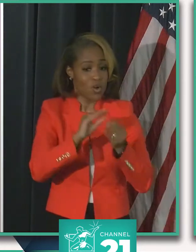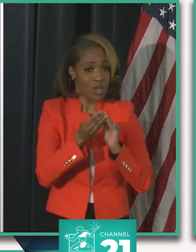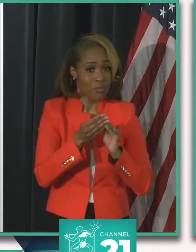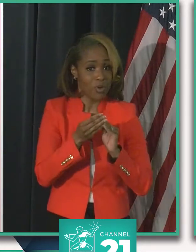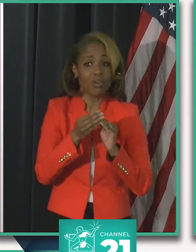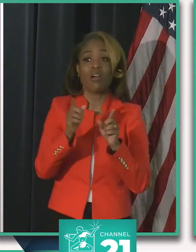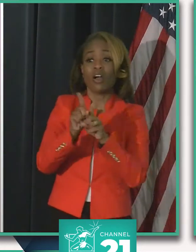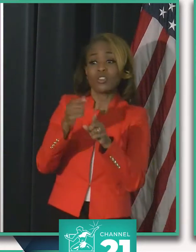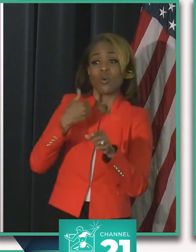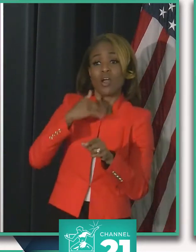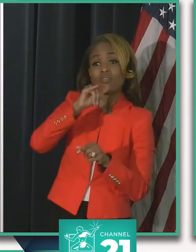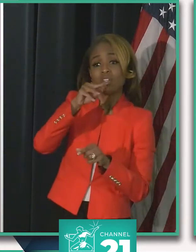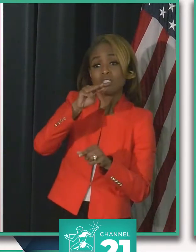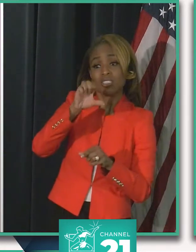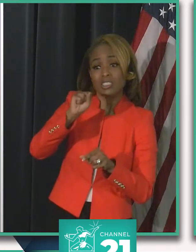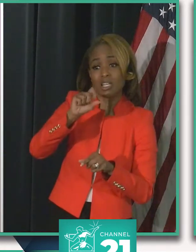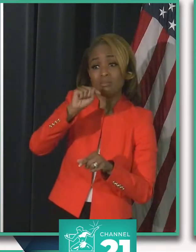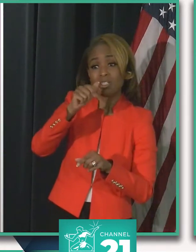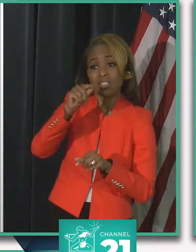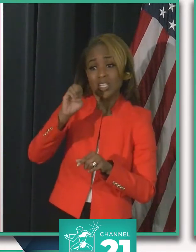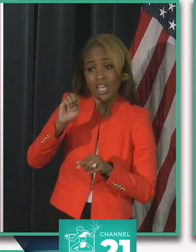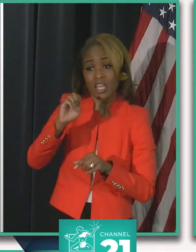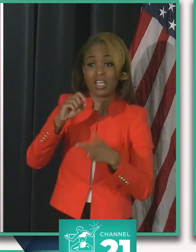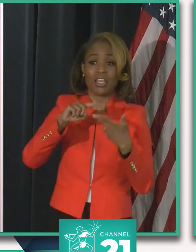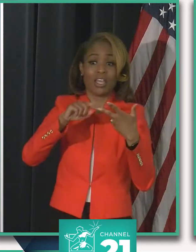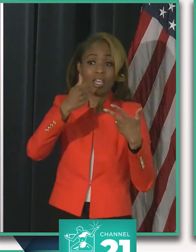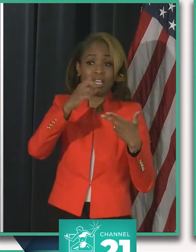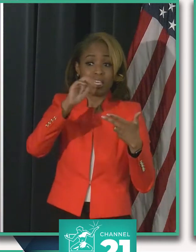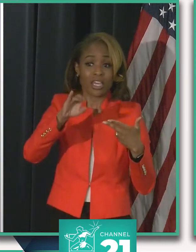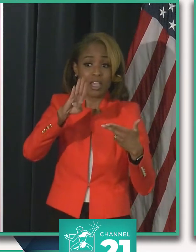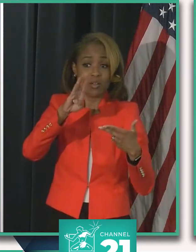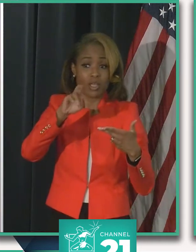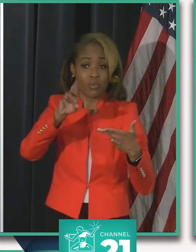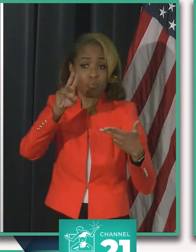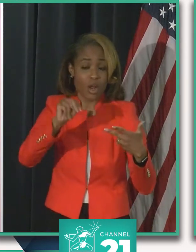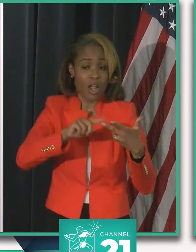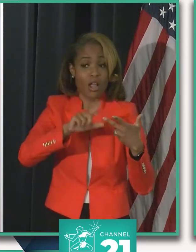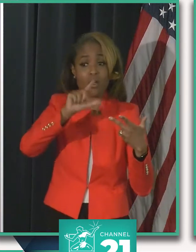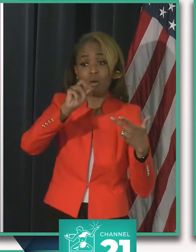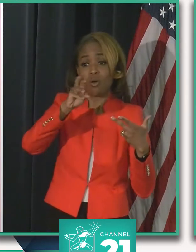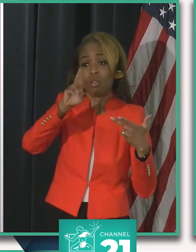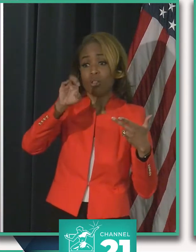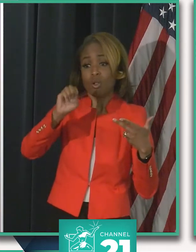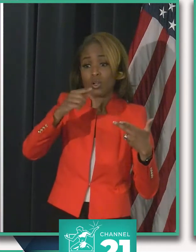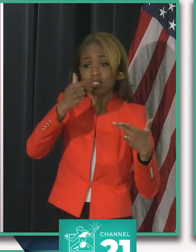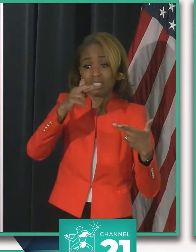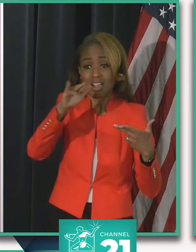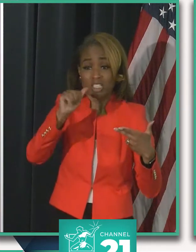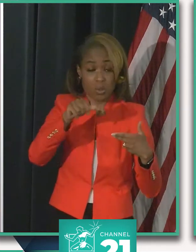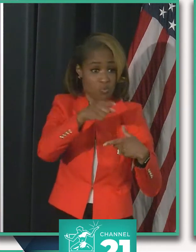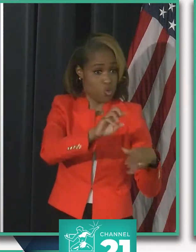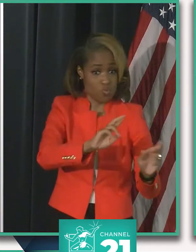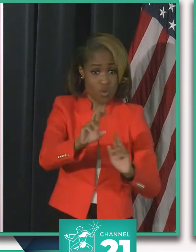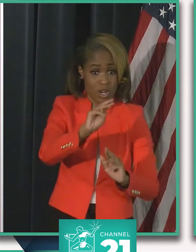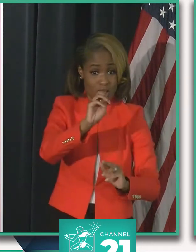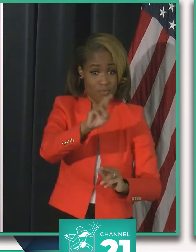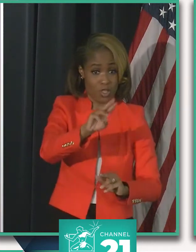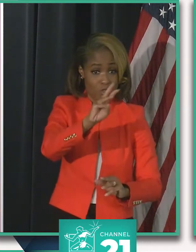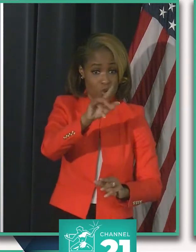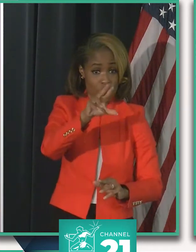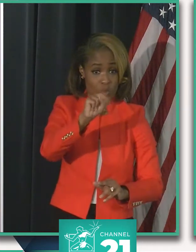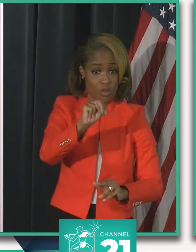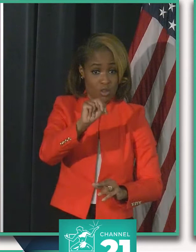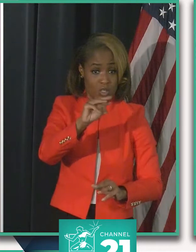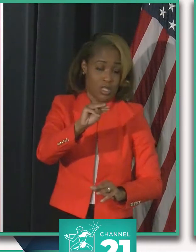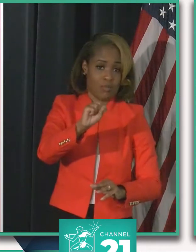James Tate, you've got Gary Brown, you've got Lawrence Garcia. When you're ready, Mr. Williams, we're ready.